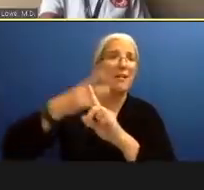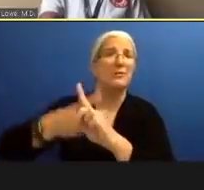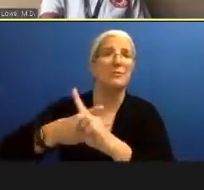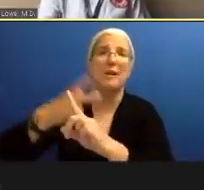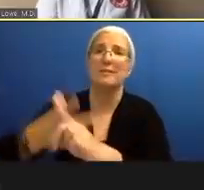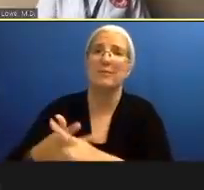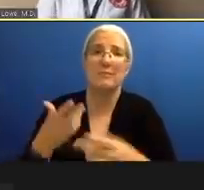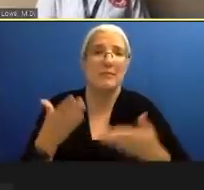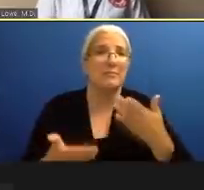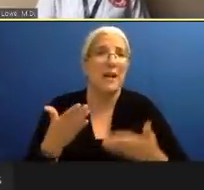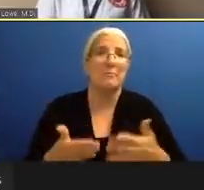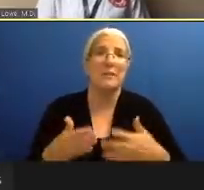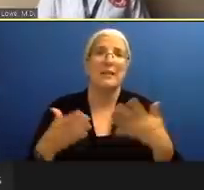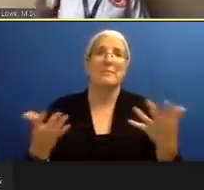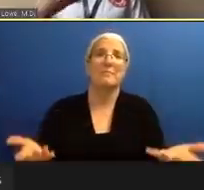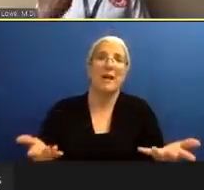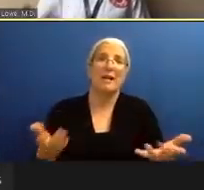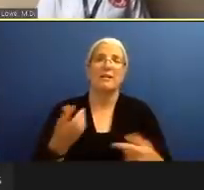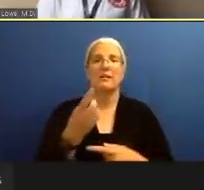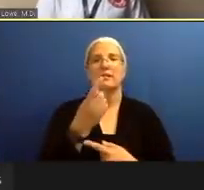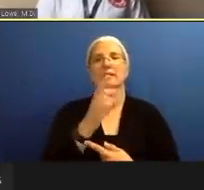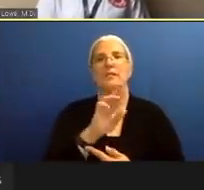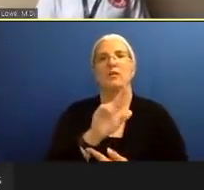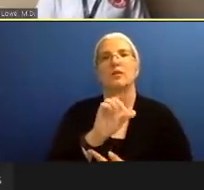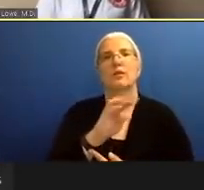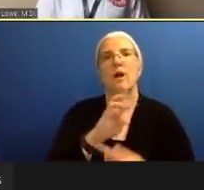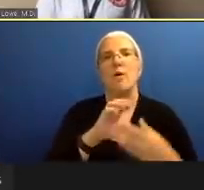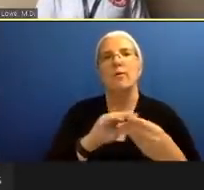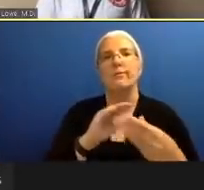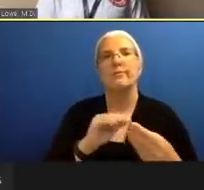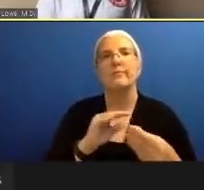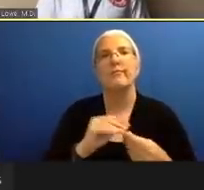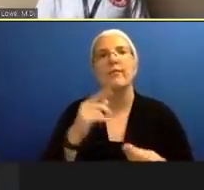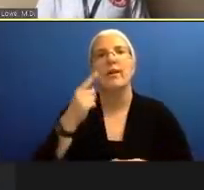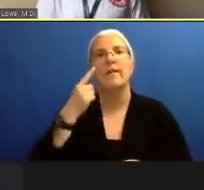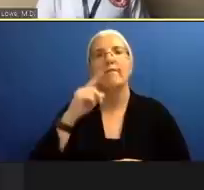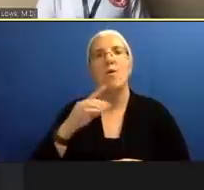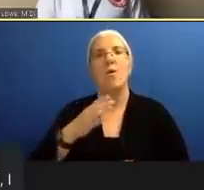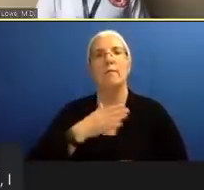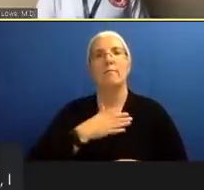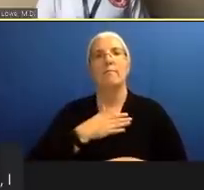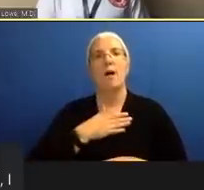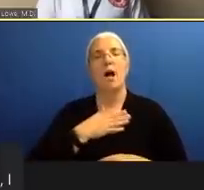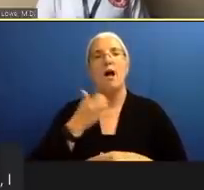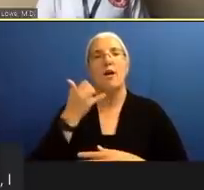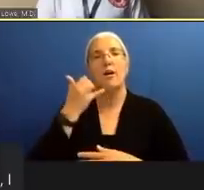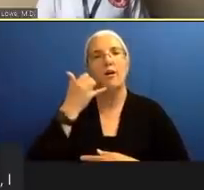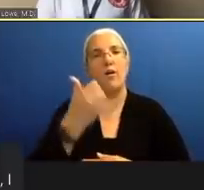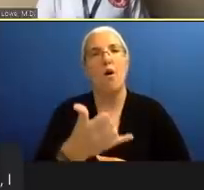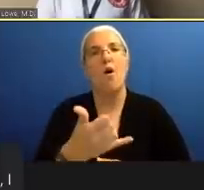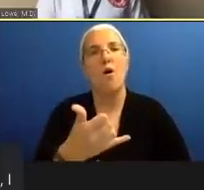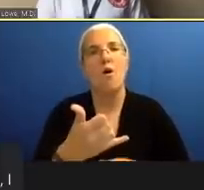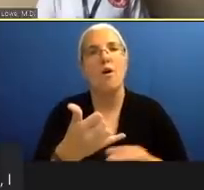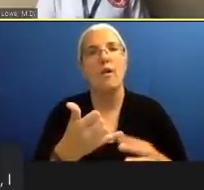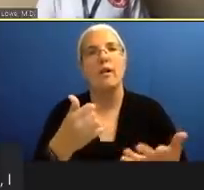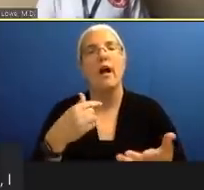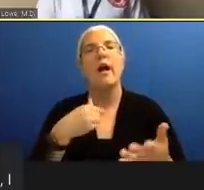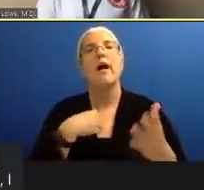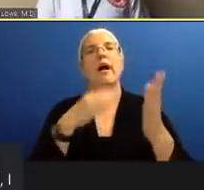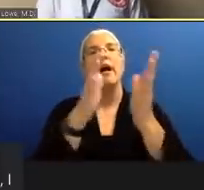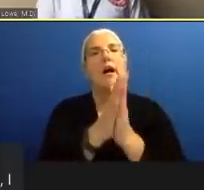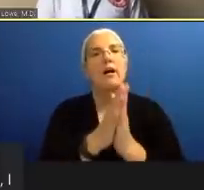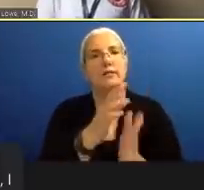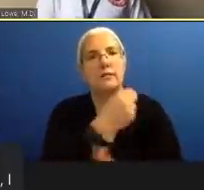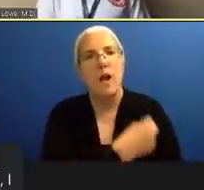right before I get on our group call, I get the hospital census for how many COVID positive patients are in the hospital, and